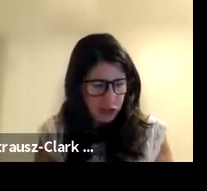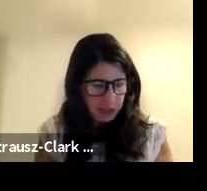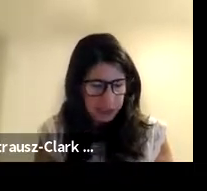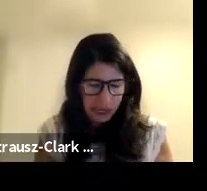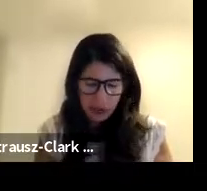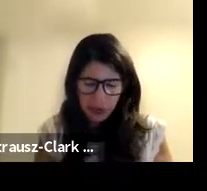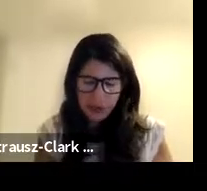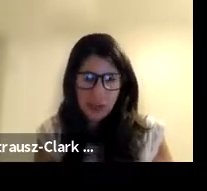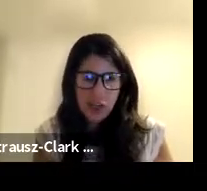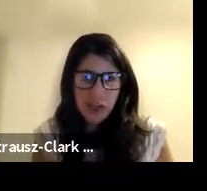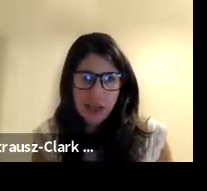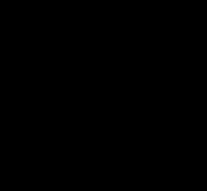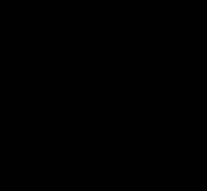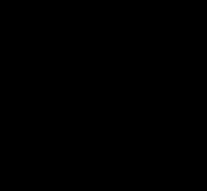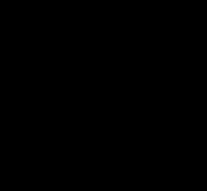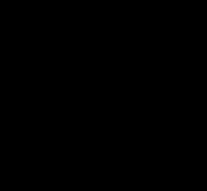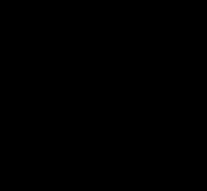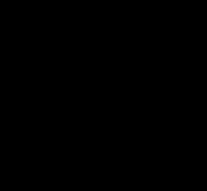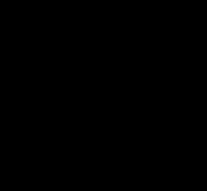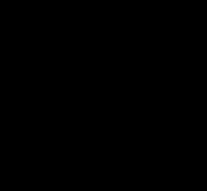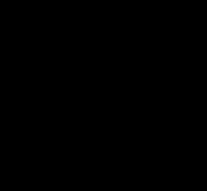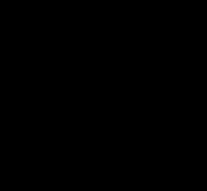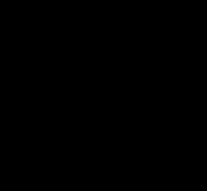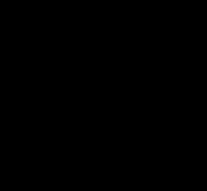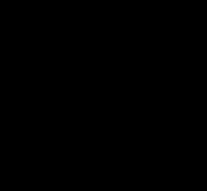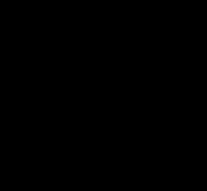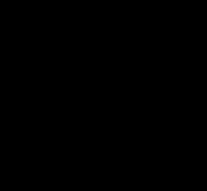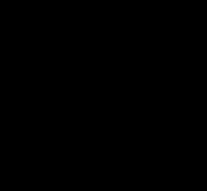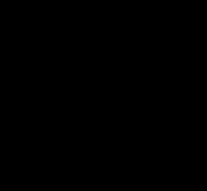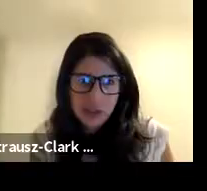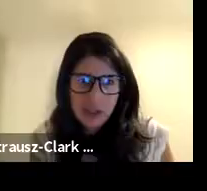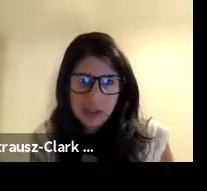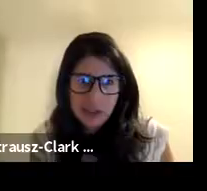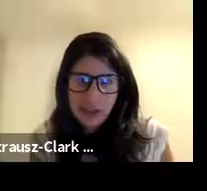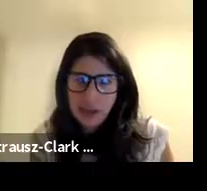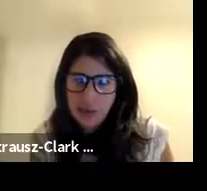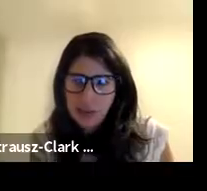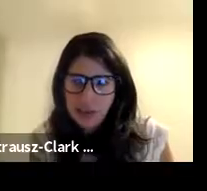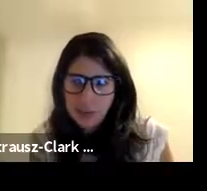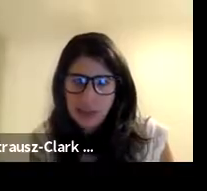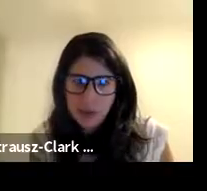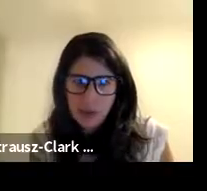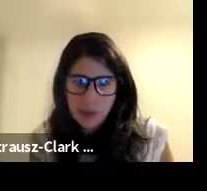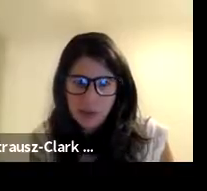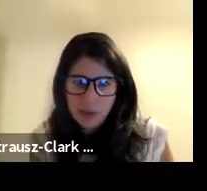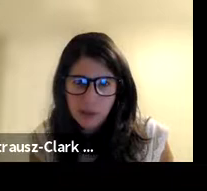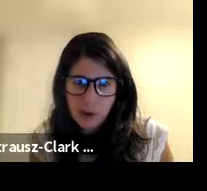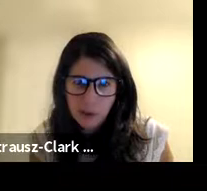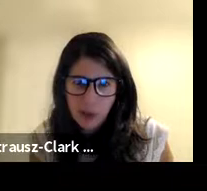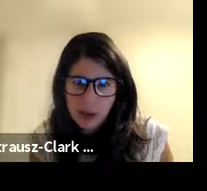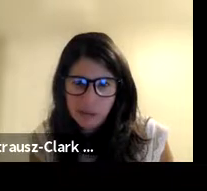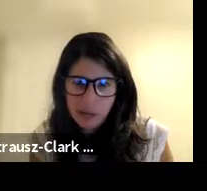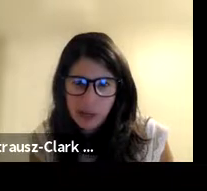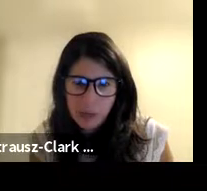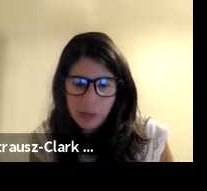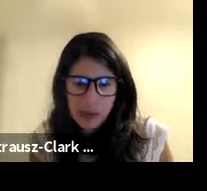is Jacob Towell, and then Jake Gillenders. I was just responding to your text. I will have time to take your comment as well, so I'll call you